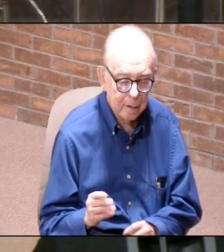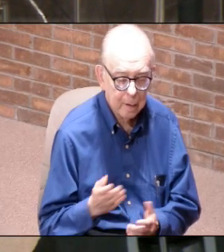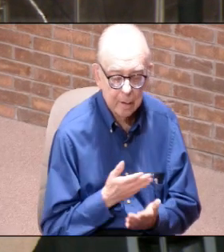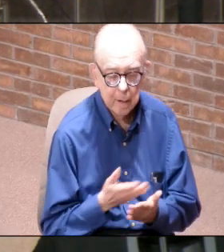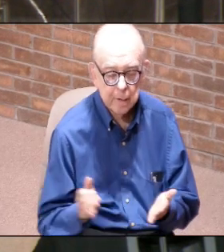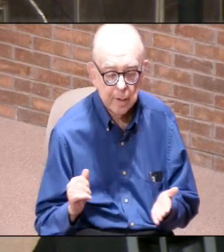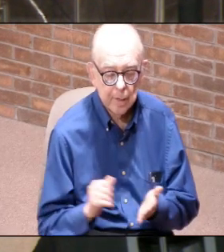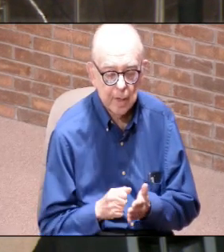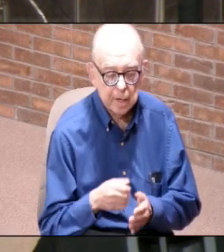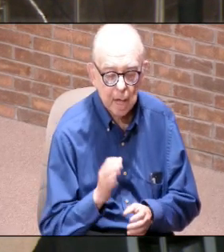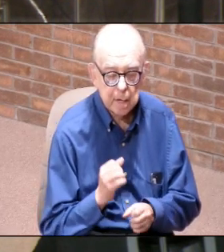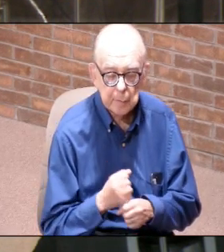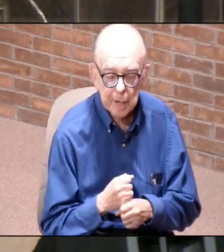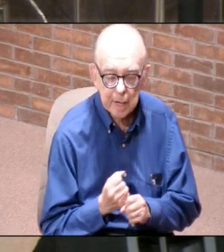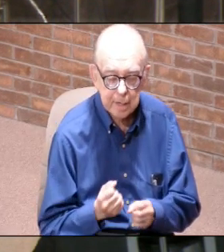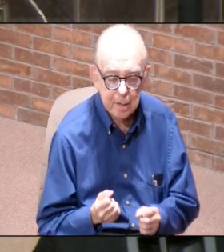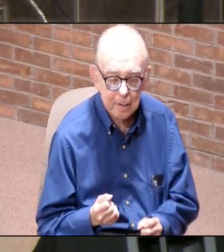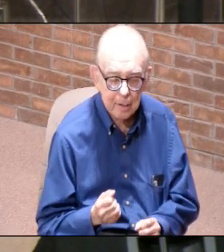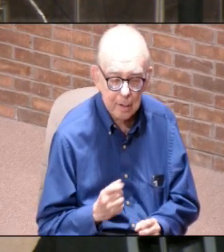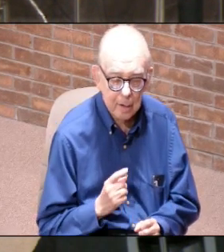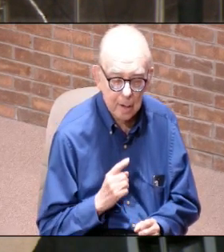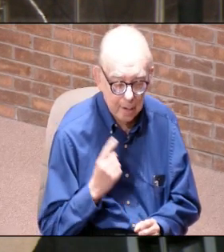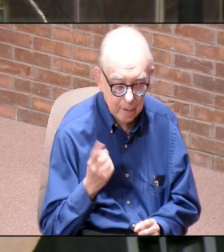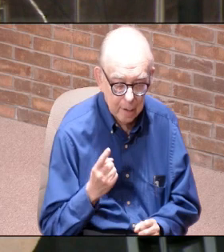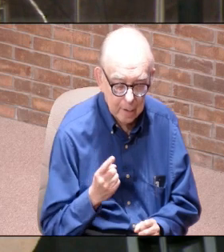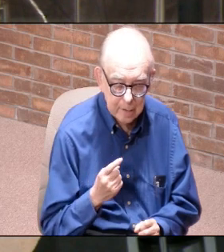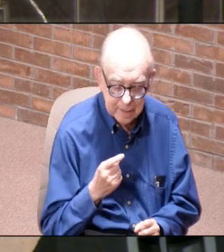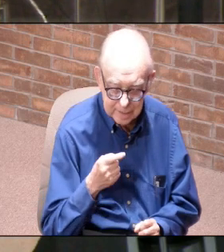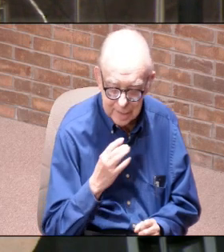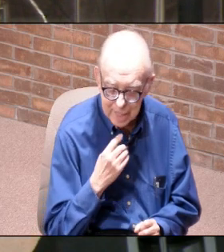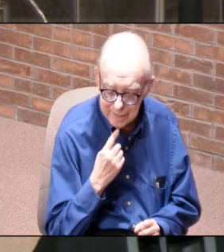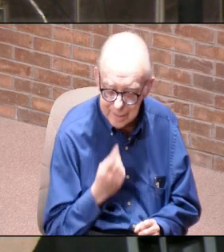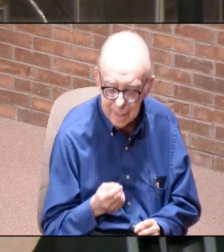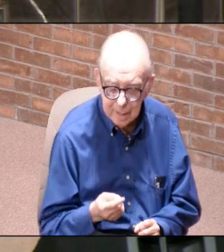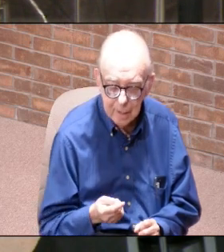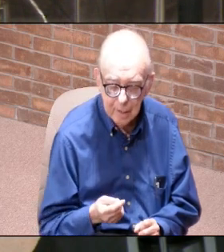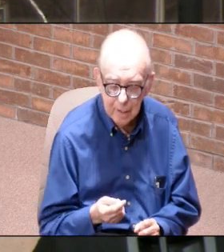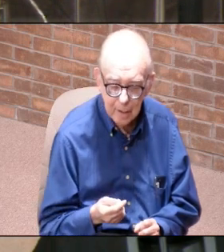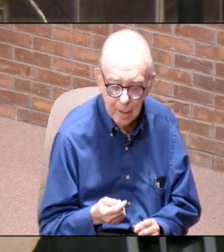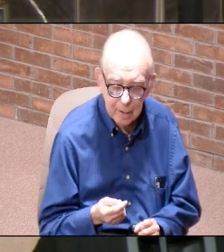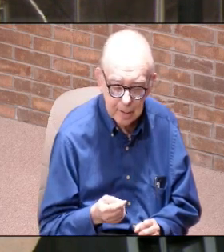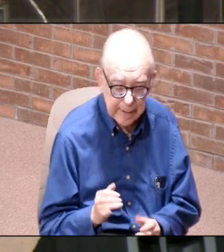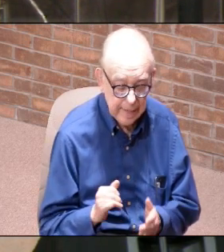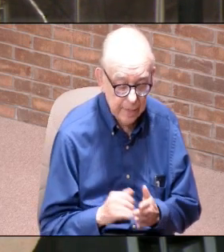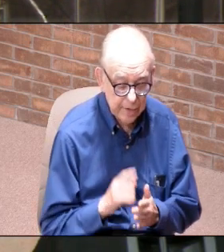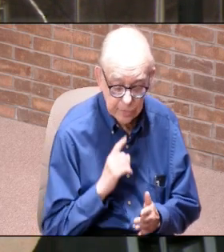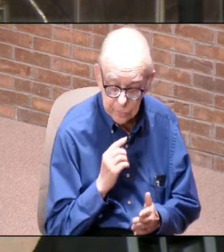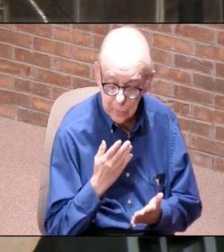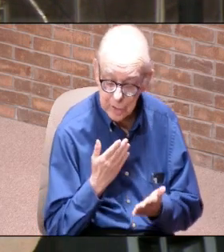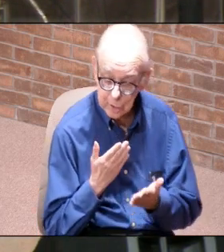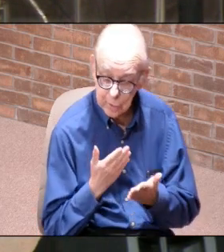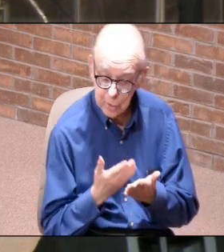Everything that God makes, I think he said, this is good.